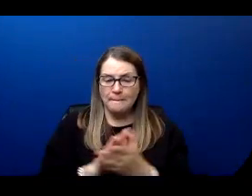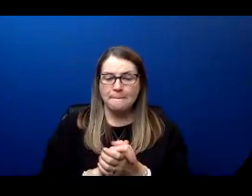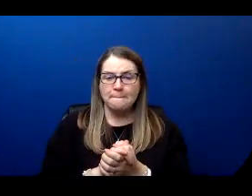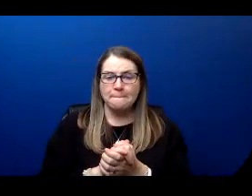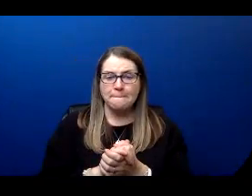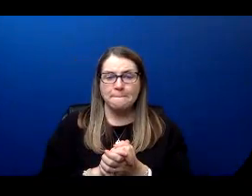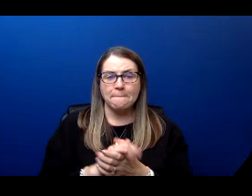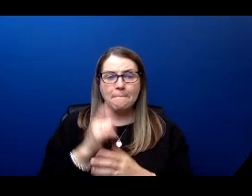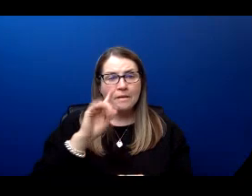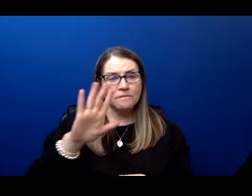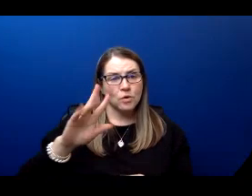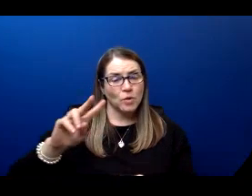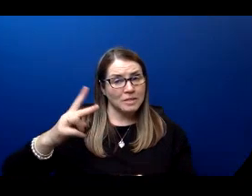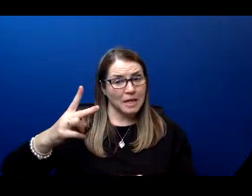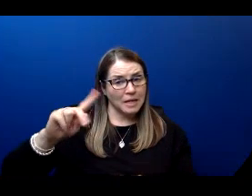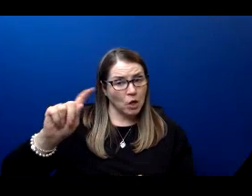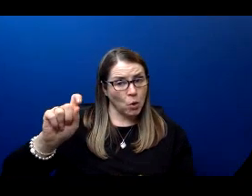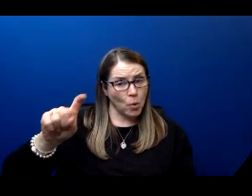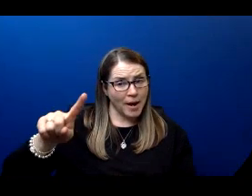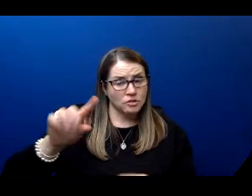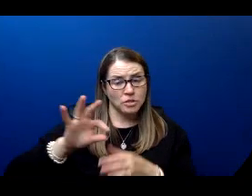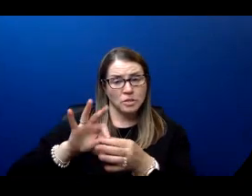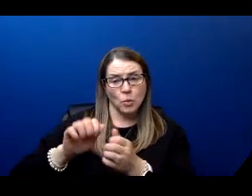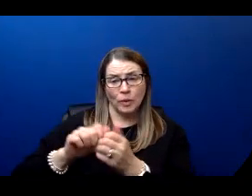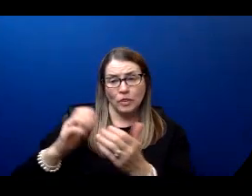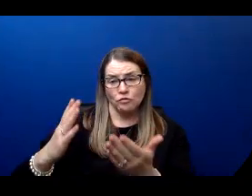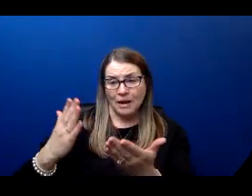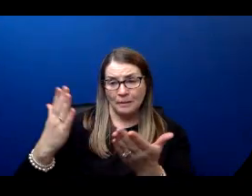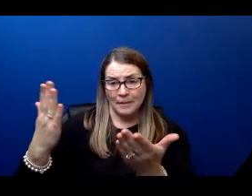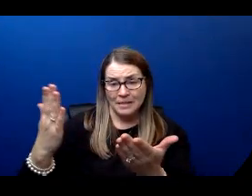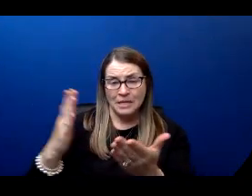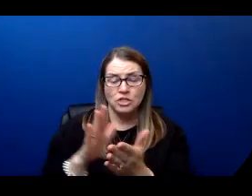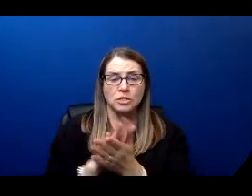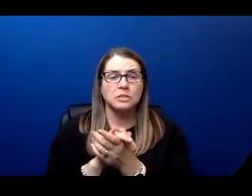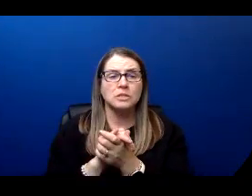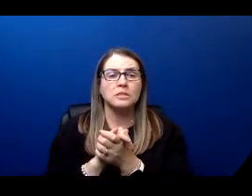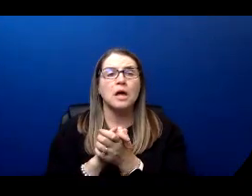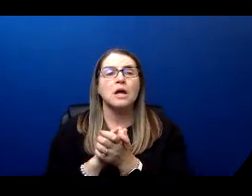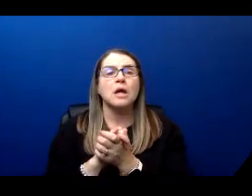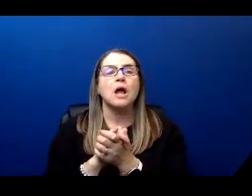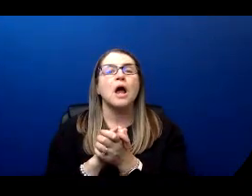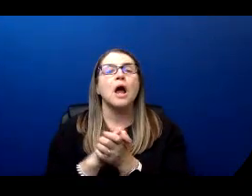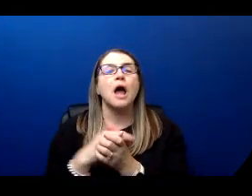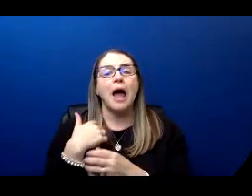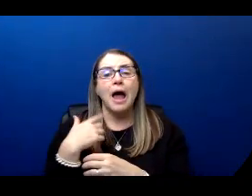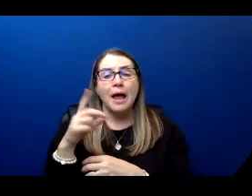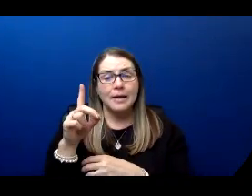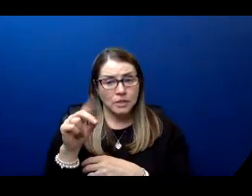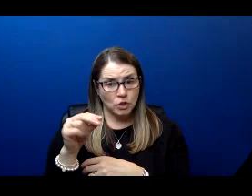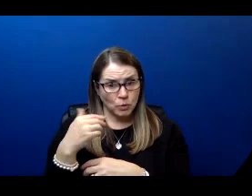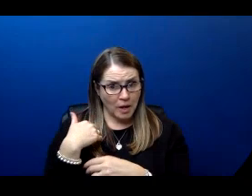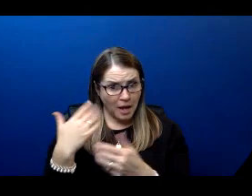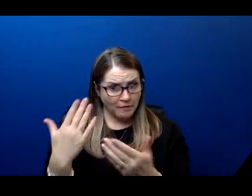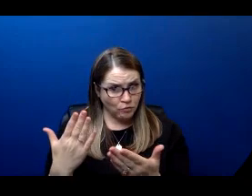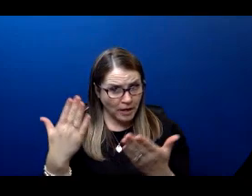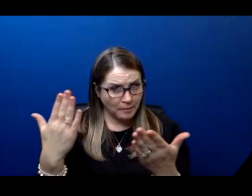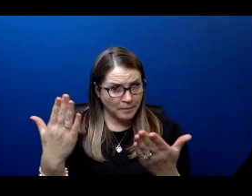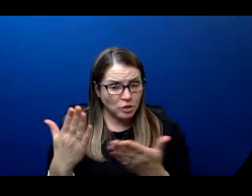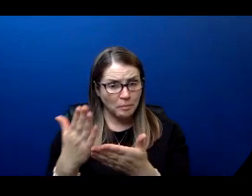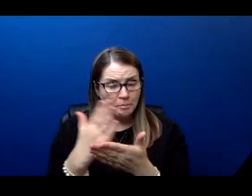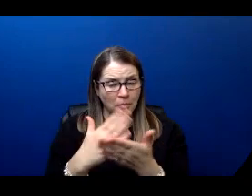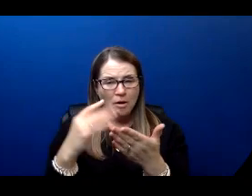for your second questions about the recommendations, I do have a recommendation that is part of the